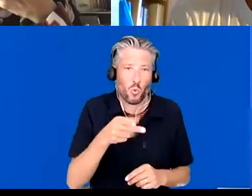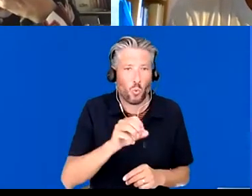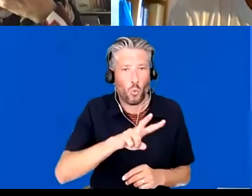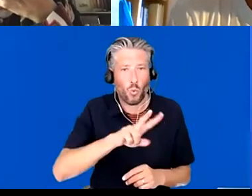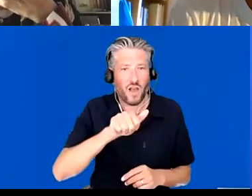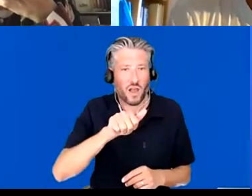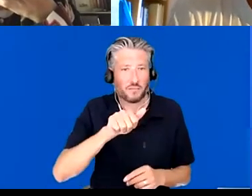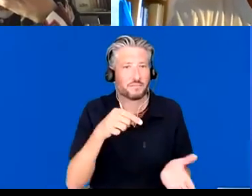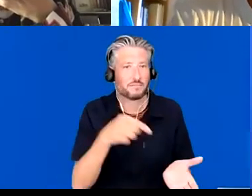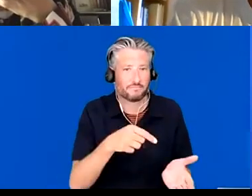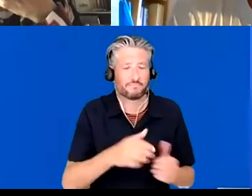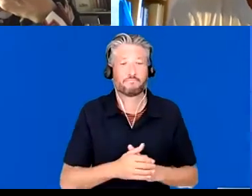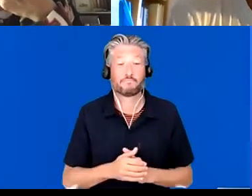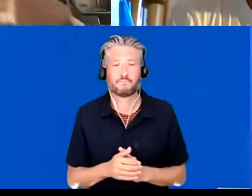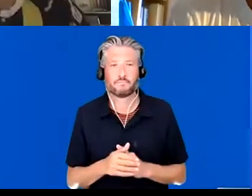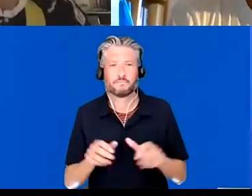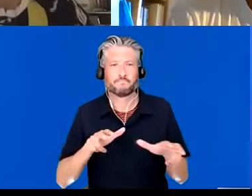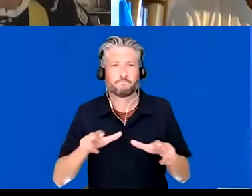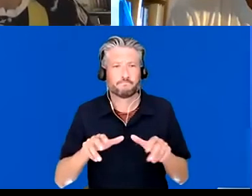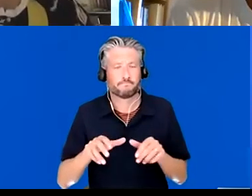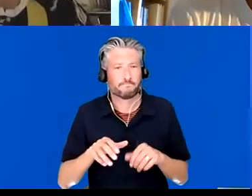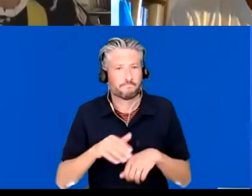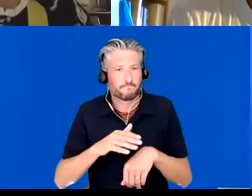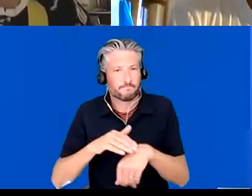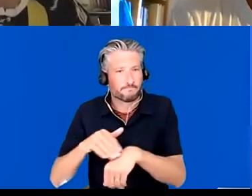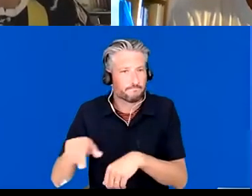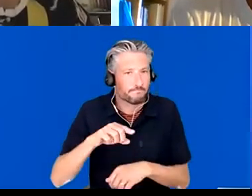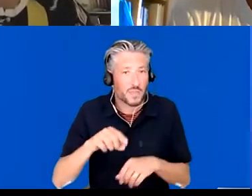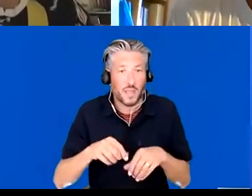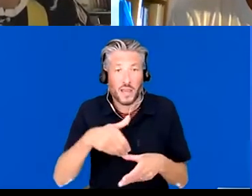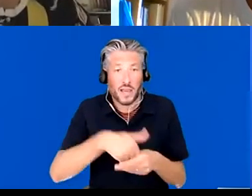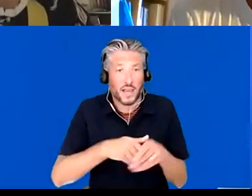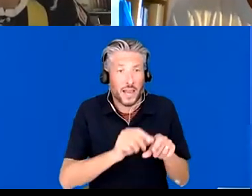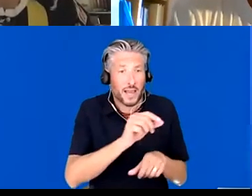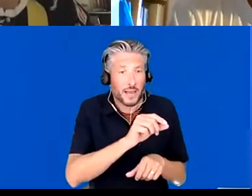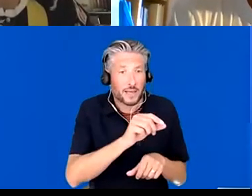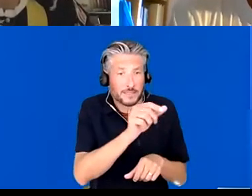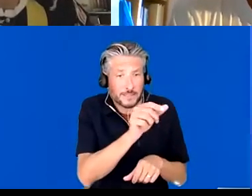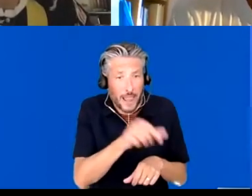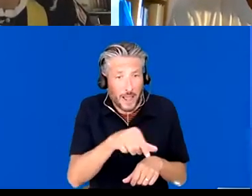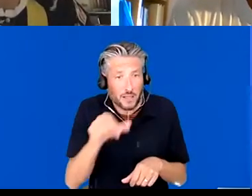What was the feedback from conference delegates and participants?